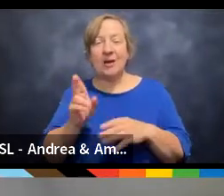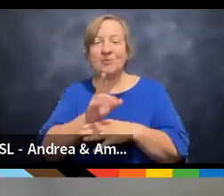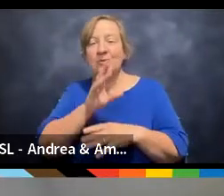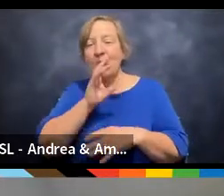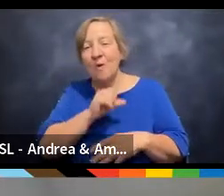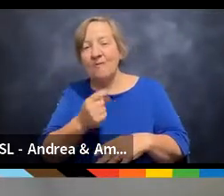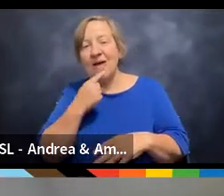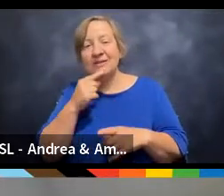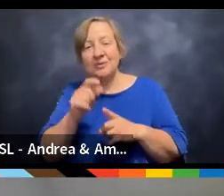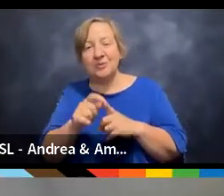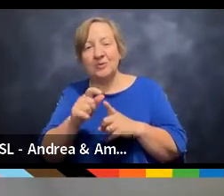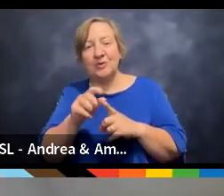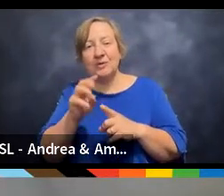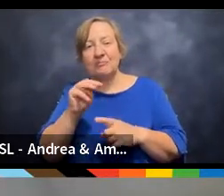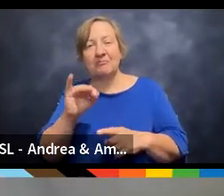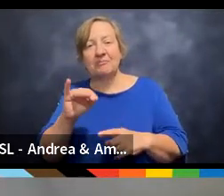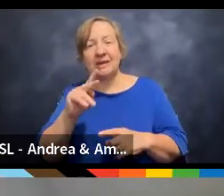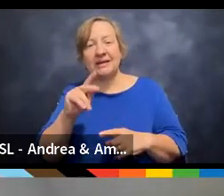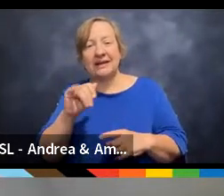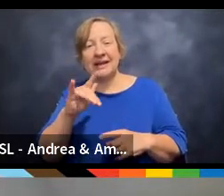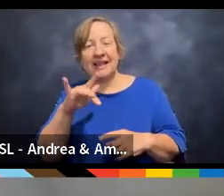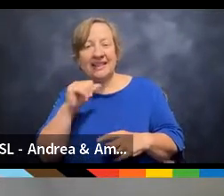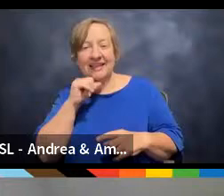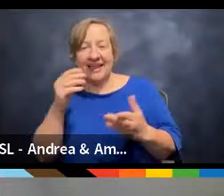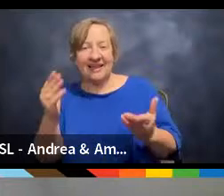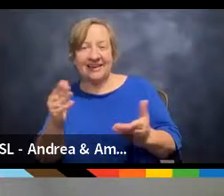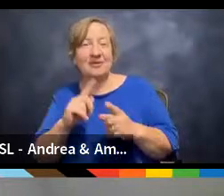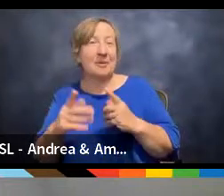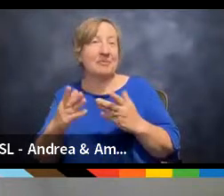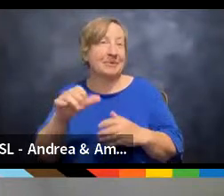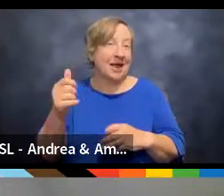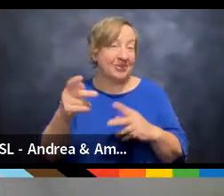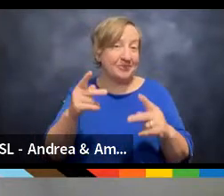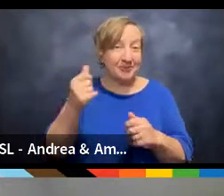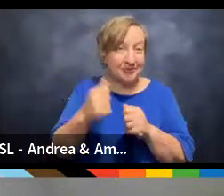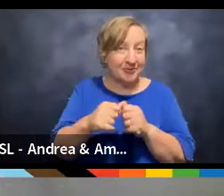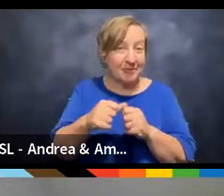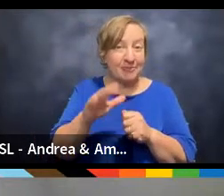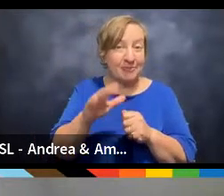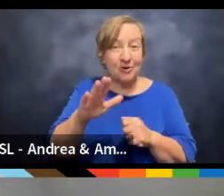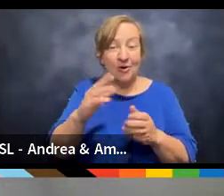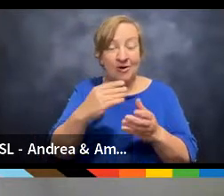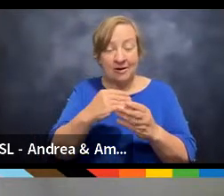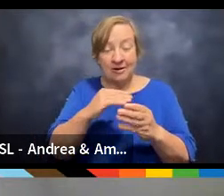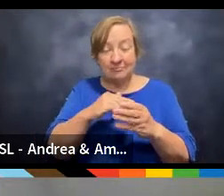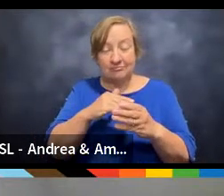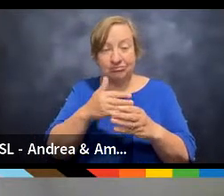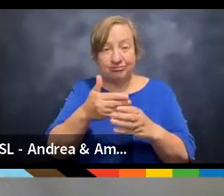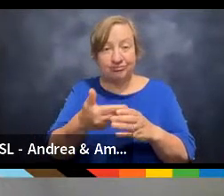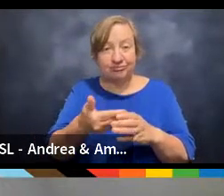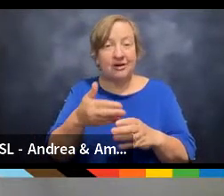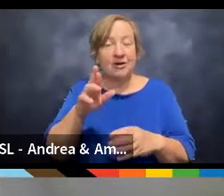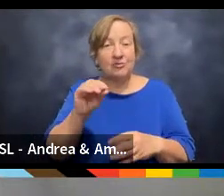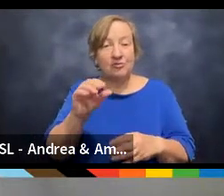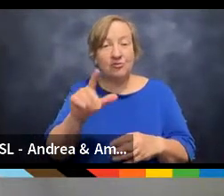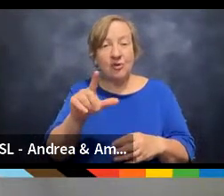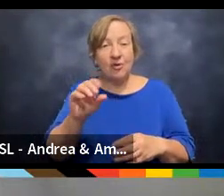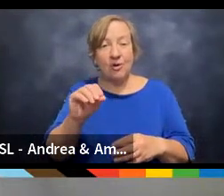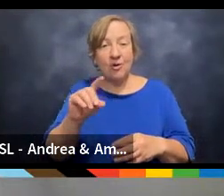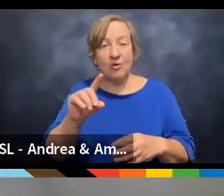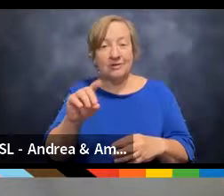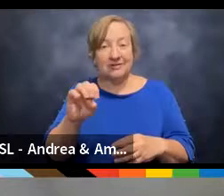term. Michaela's not on, but maybe the rest of us. If you remember your Rolodex, call your Rolodex. Well, now we all